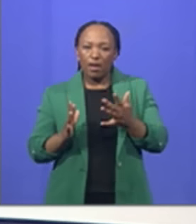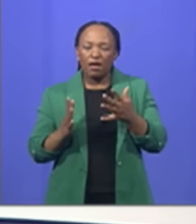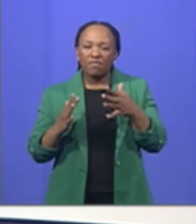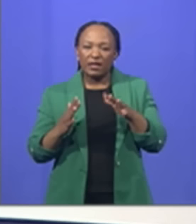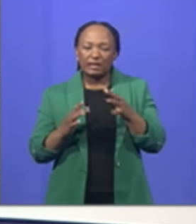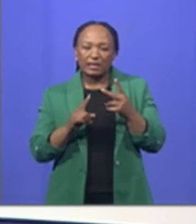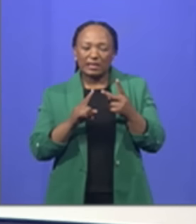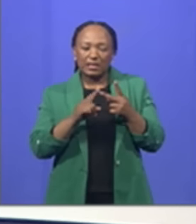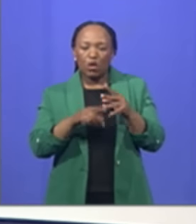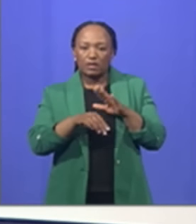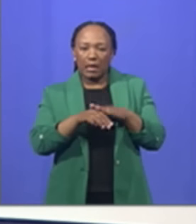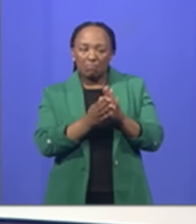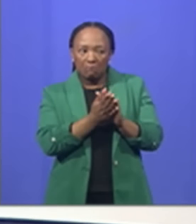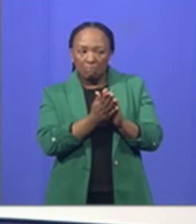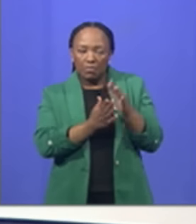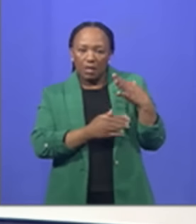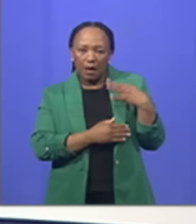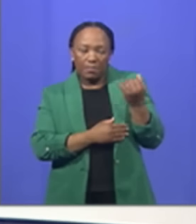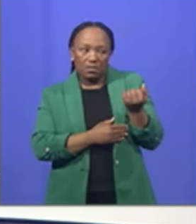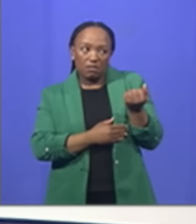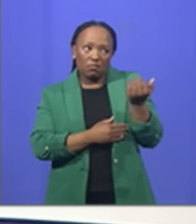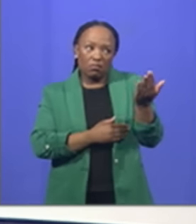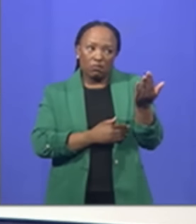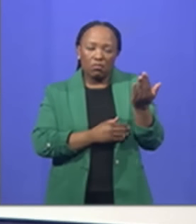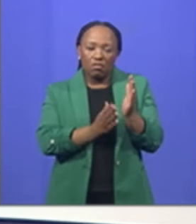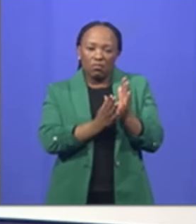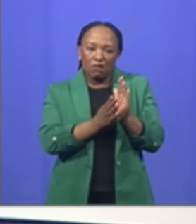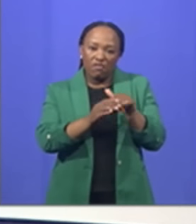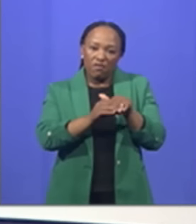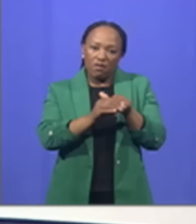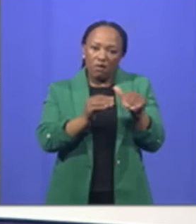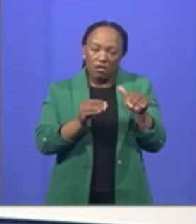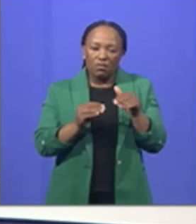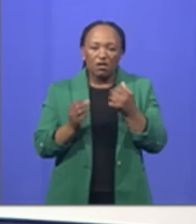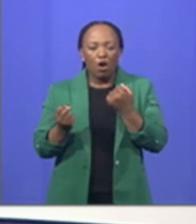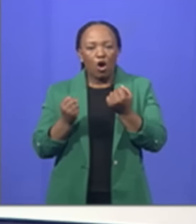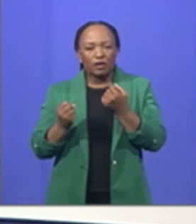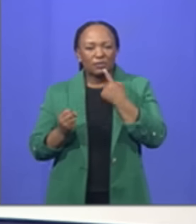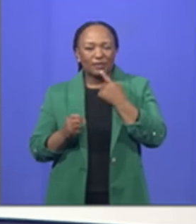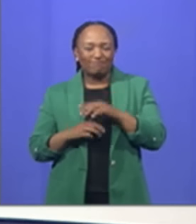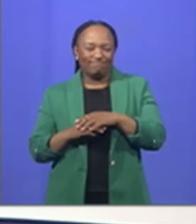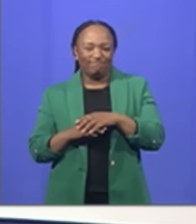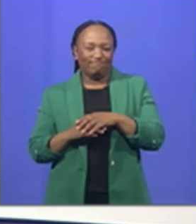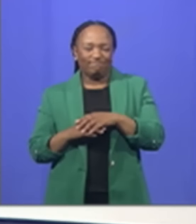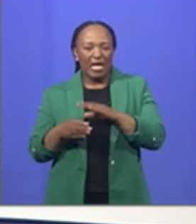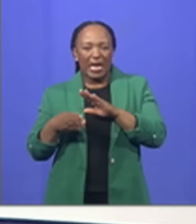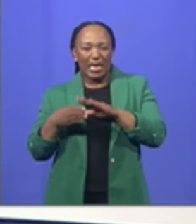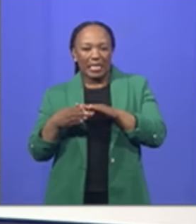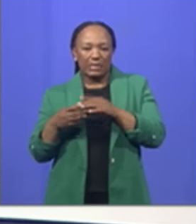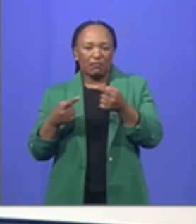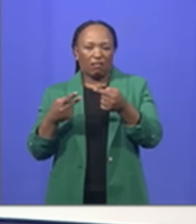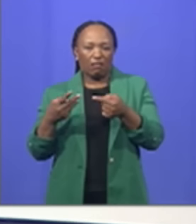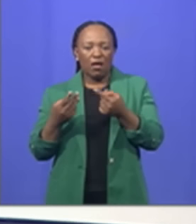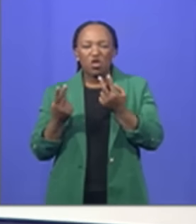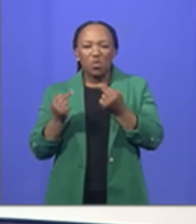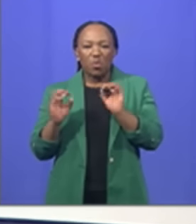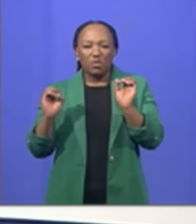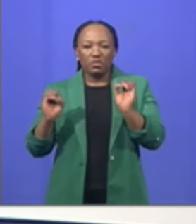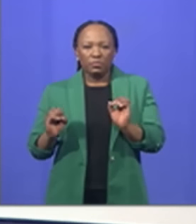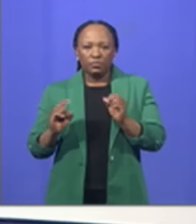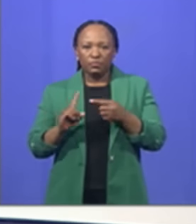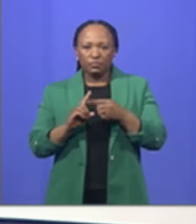ya bobedi yeo le yona e ganeditšwego morago ga gore kgorotsheko e hwetše gore ga gona mabaka a maswa kgopelong ya gagwe le gore Mokgotsi o ile